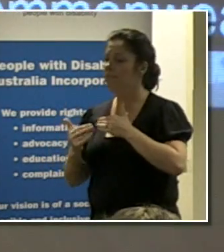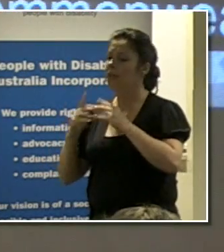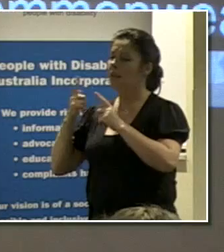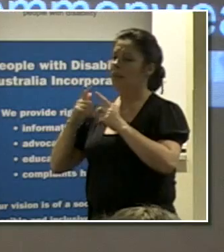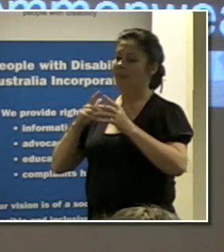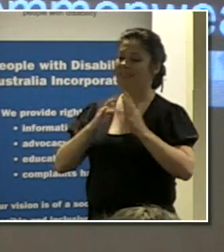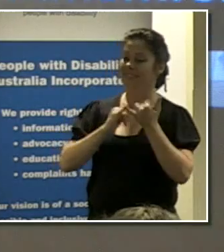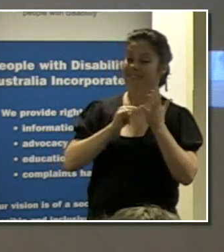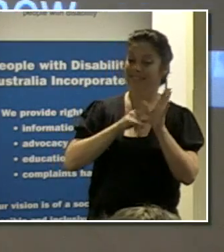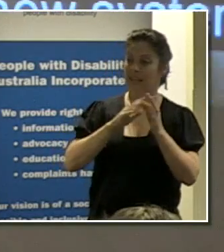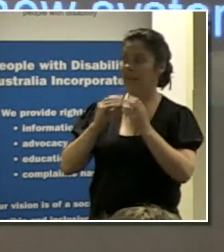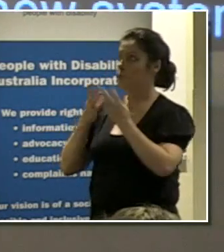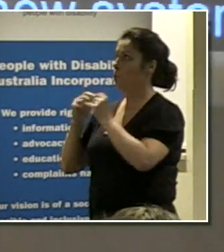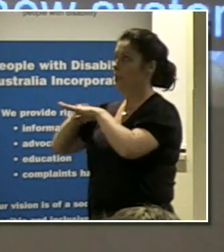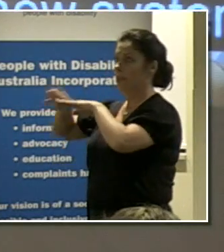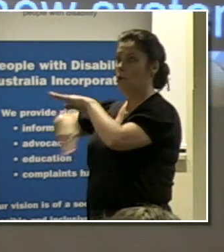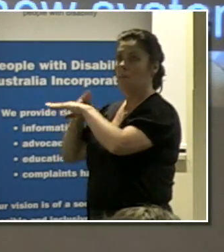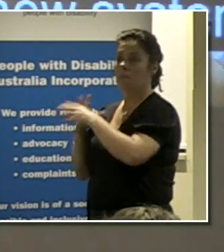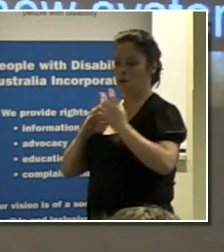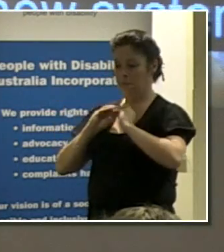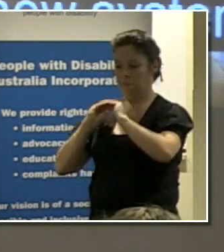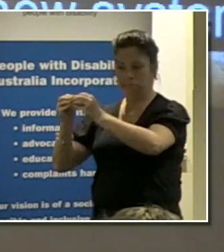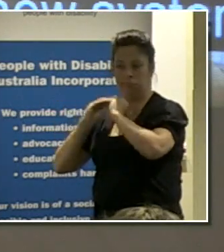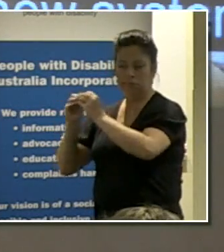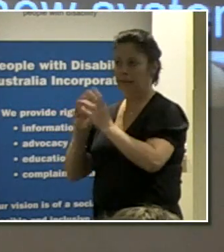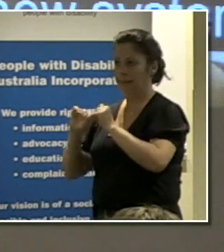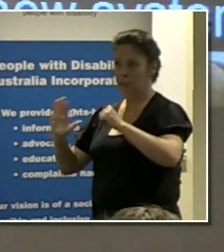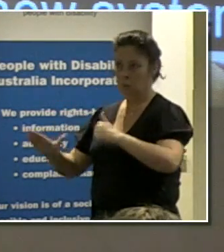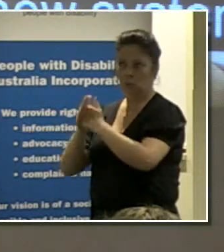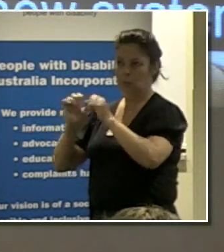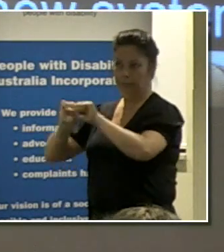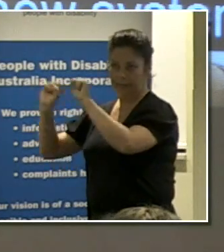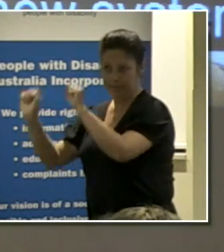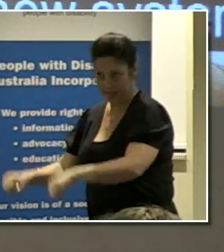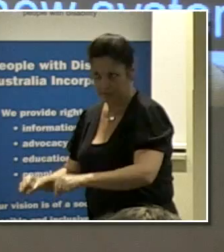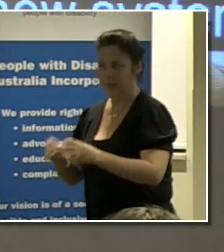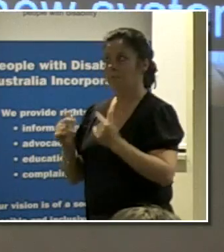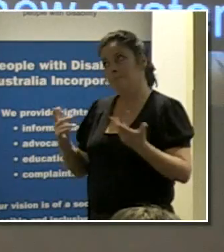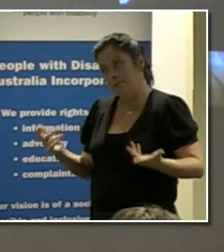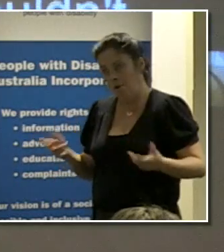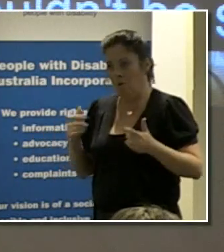system. Nevertheless, you wouldn't be surprised that we have a view on that.